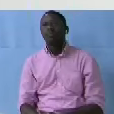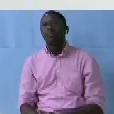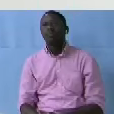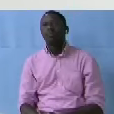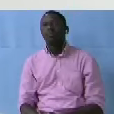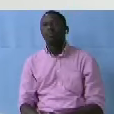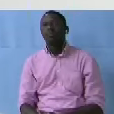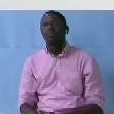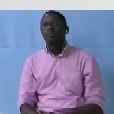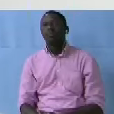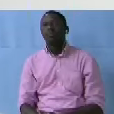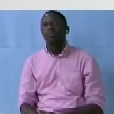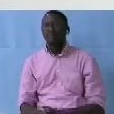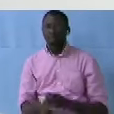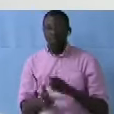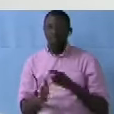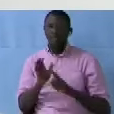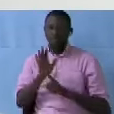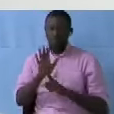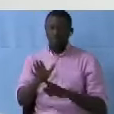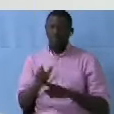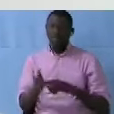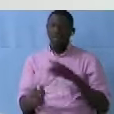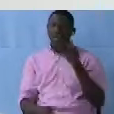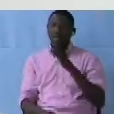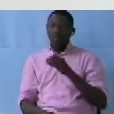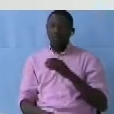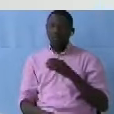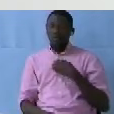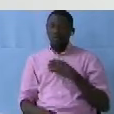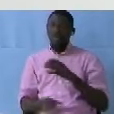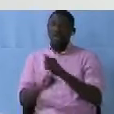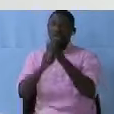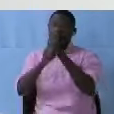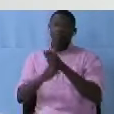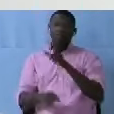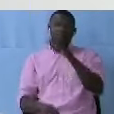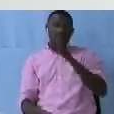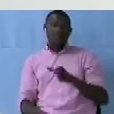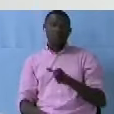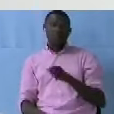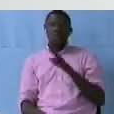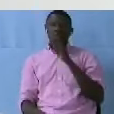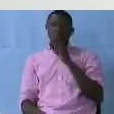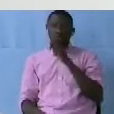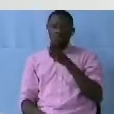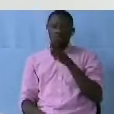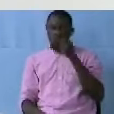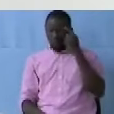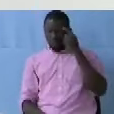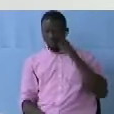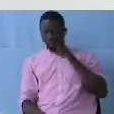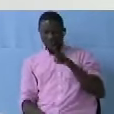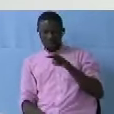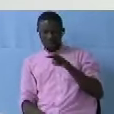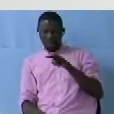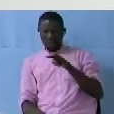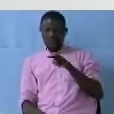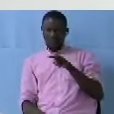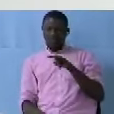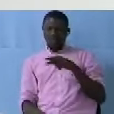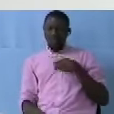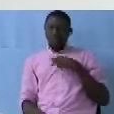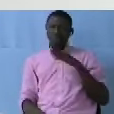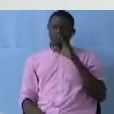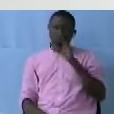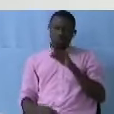if you aid and abet somebody who justifiably would be considered at